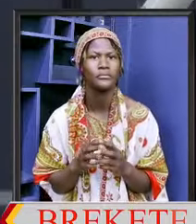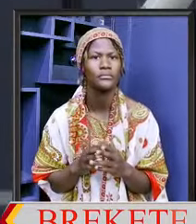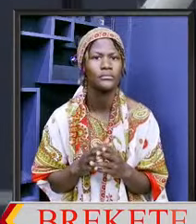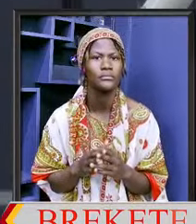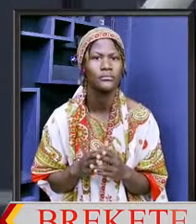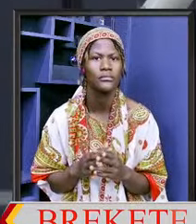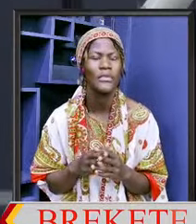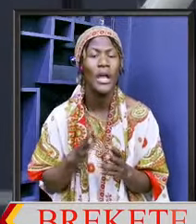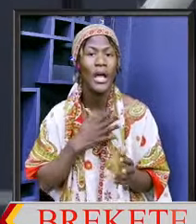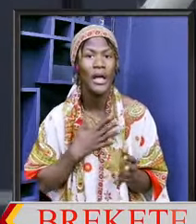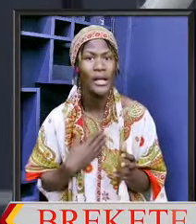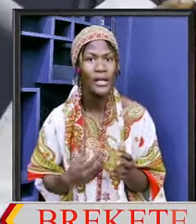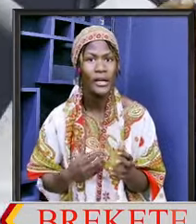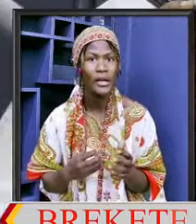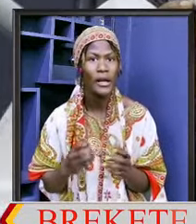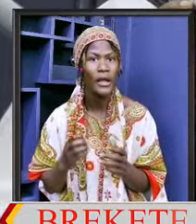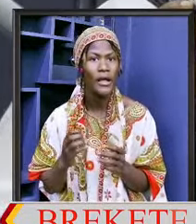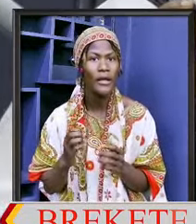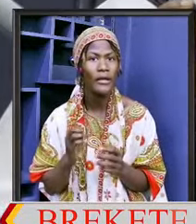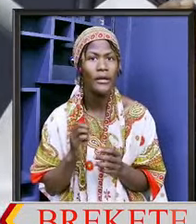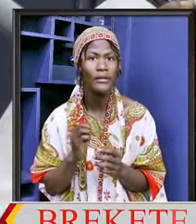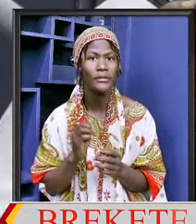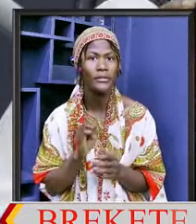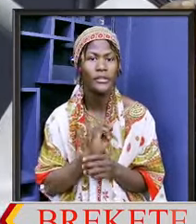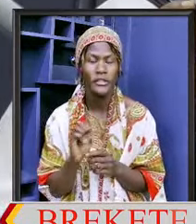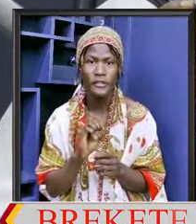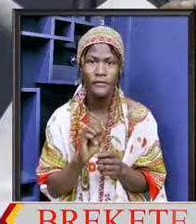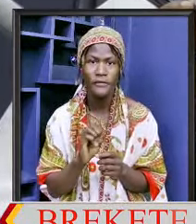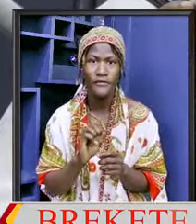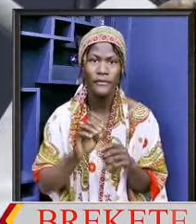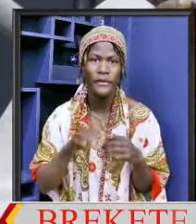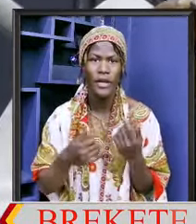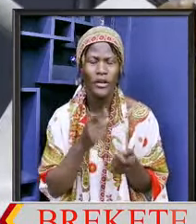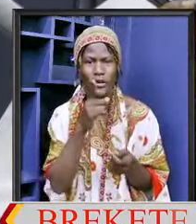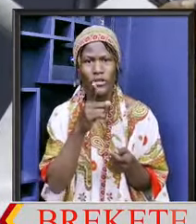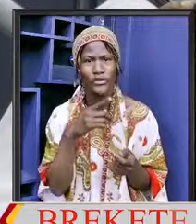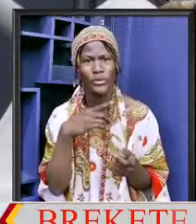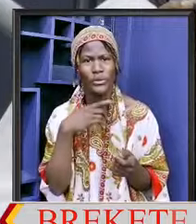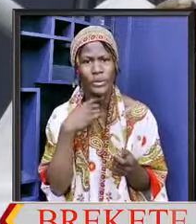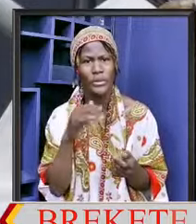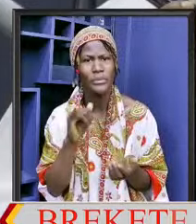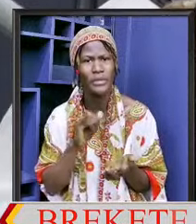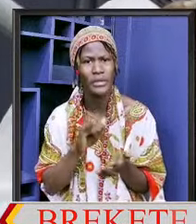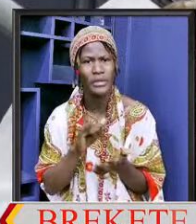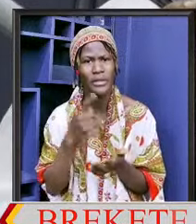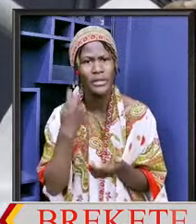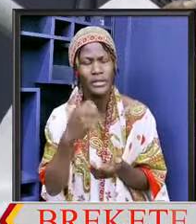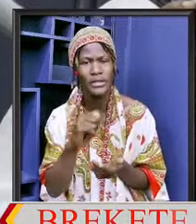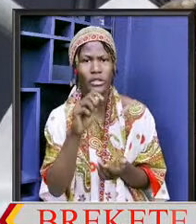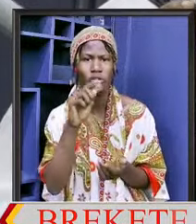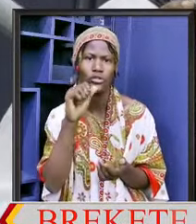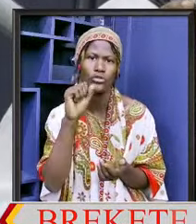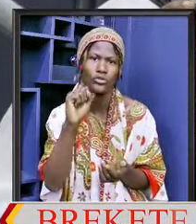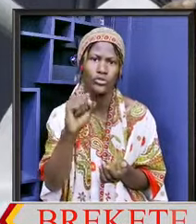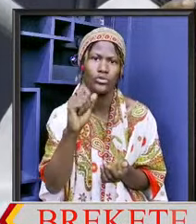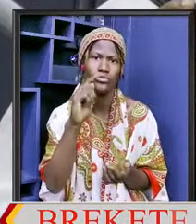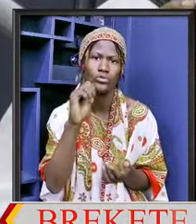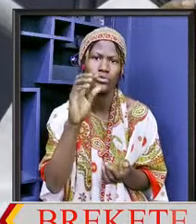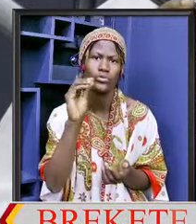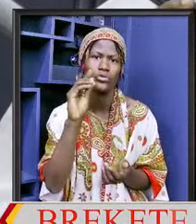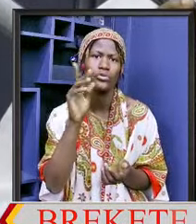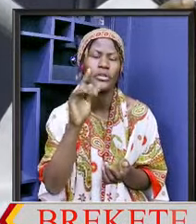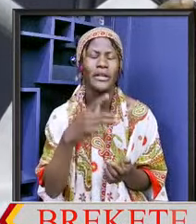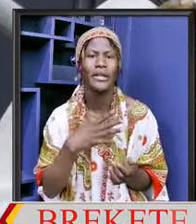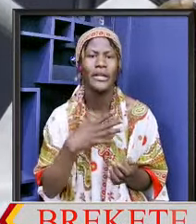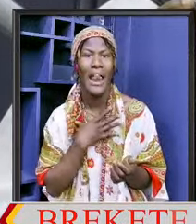if the way you give me the story, you too, you it be like say you believe say monkey hand resemble human